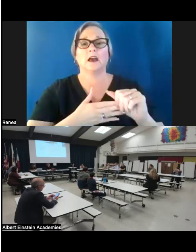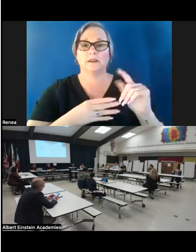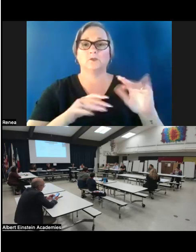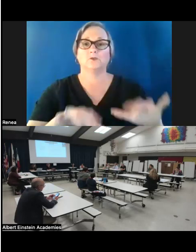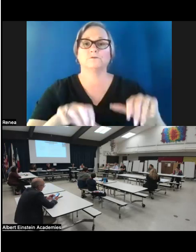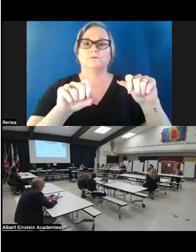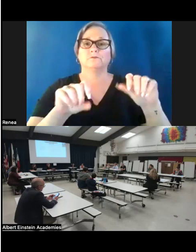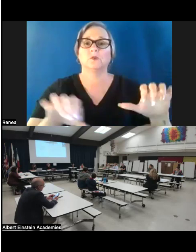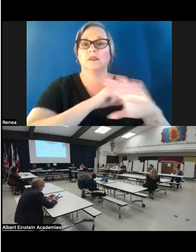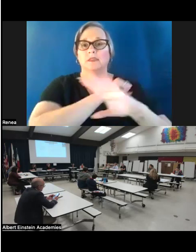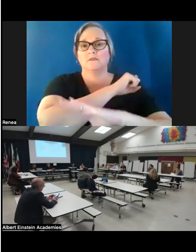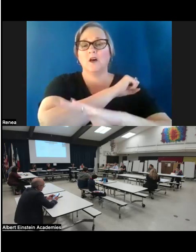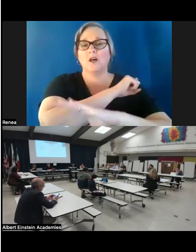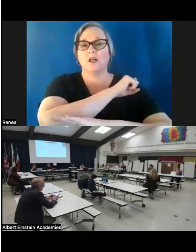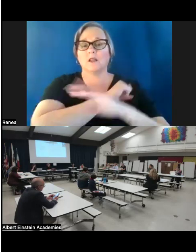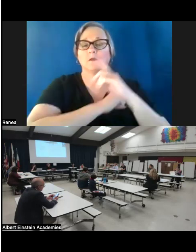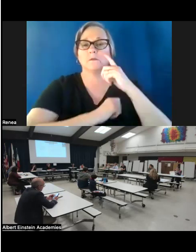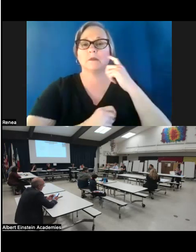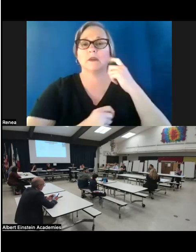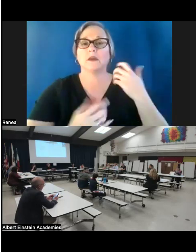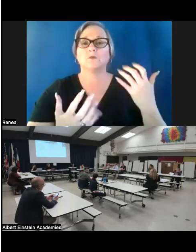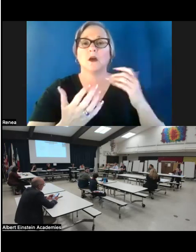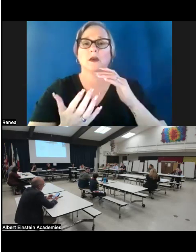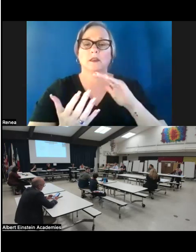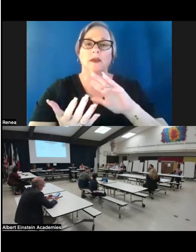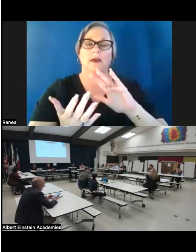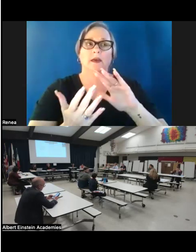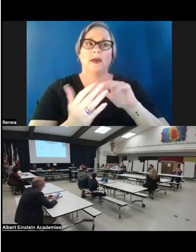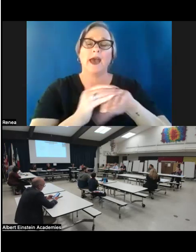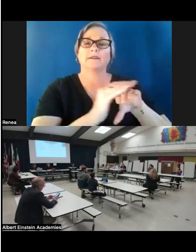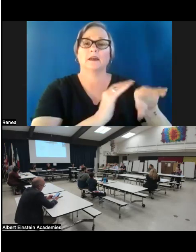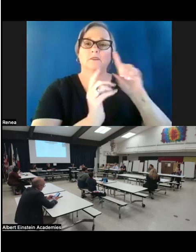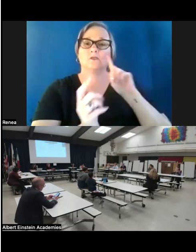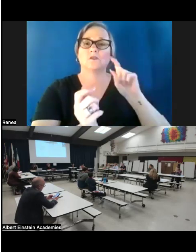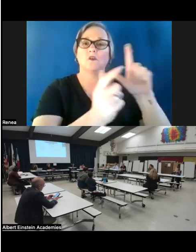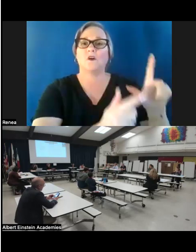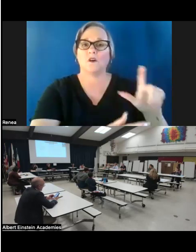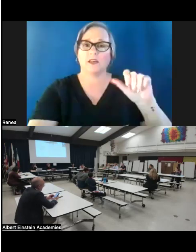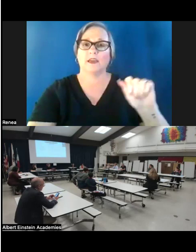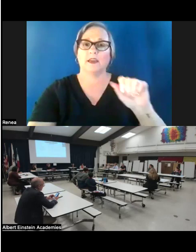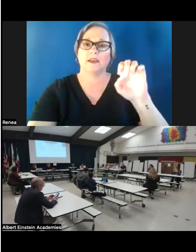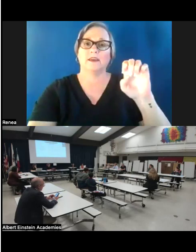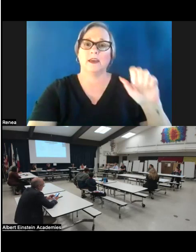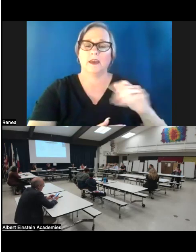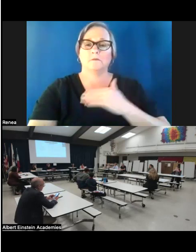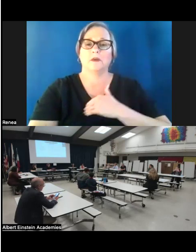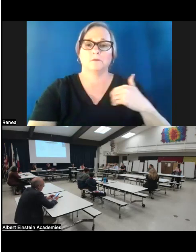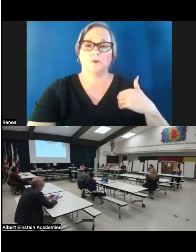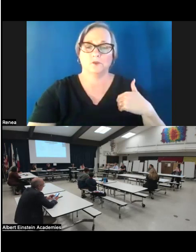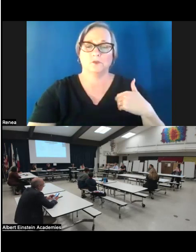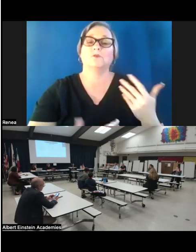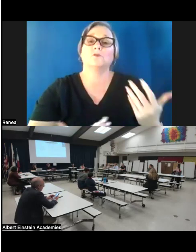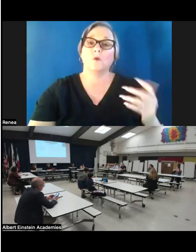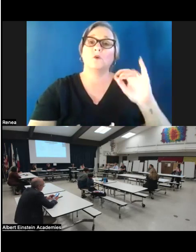access for all members of AEA to participate in the SFC. So Julia is going to